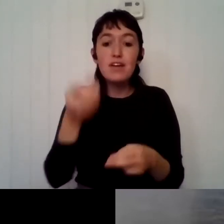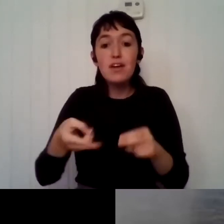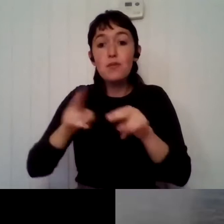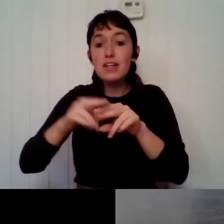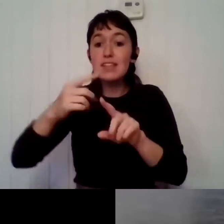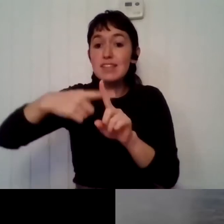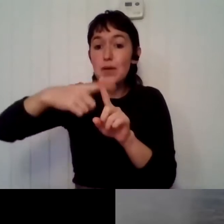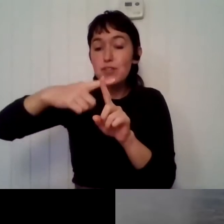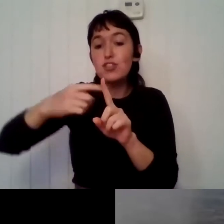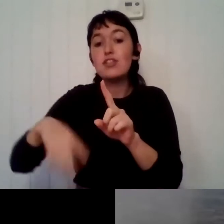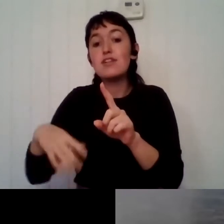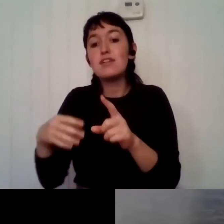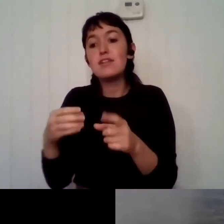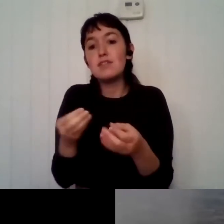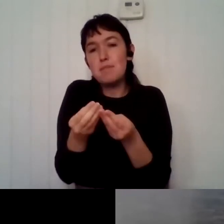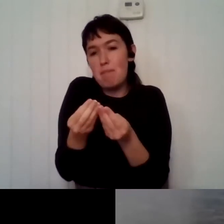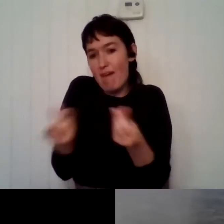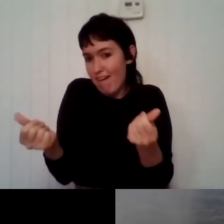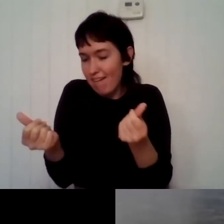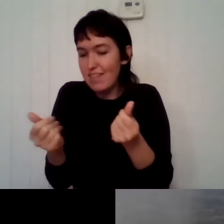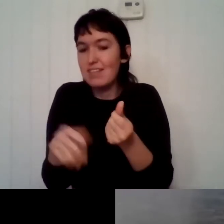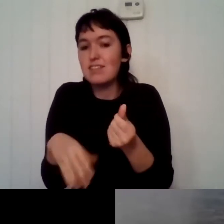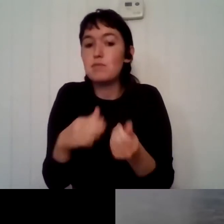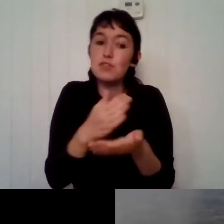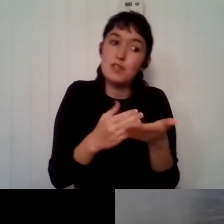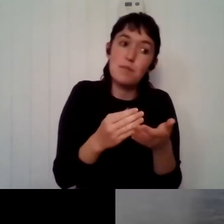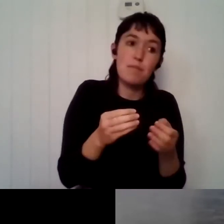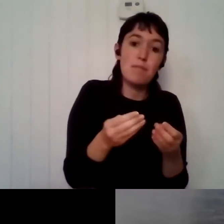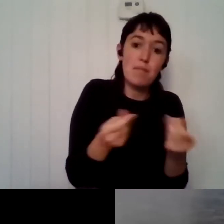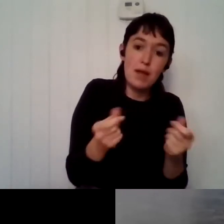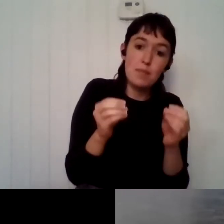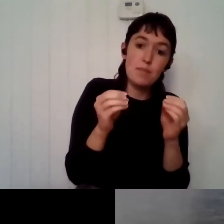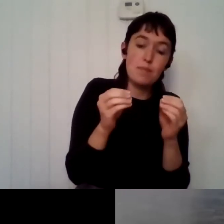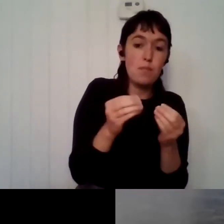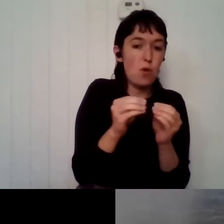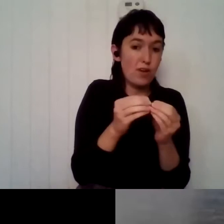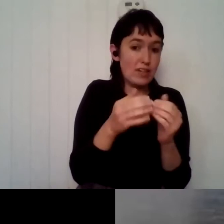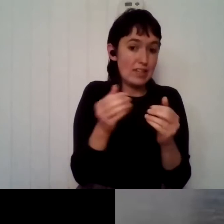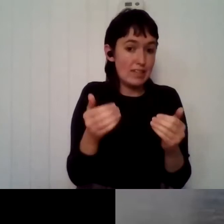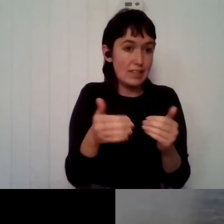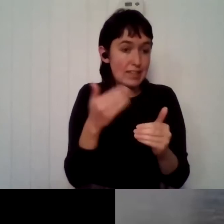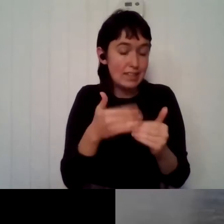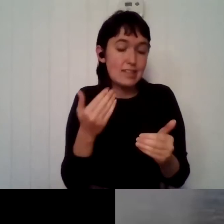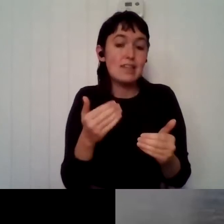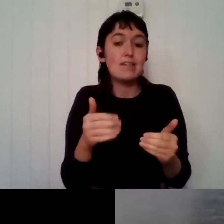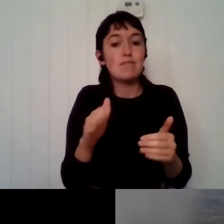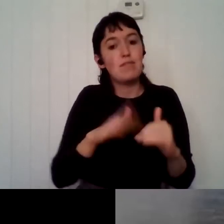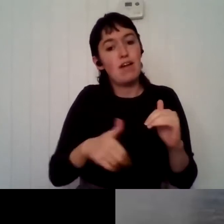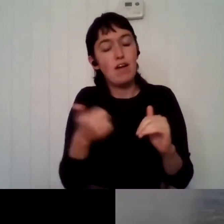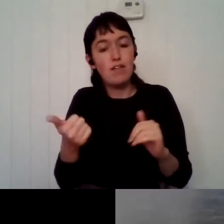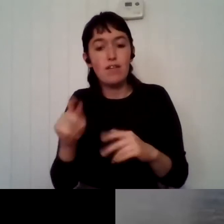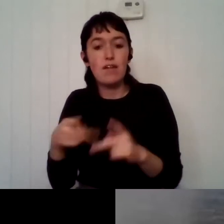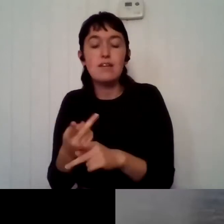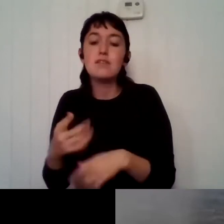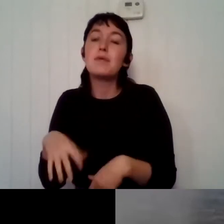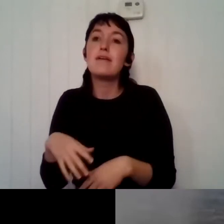more melty than other types of cheese, but eventually it will melt. So when you stop, when the cheese is not hot anymore,